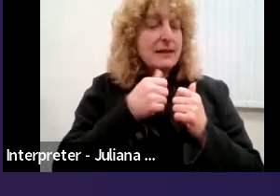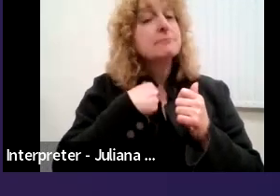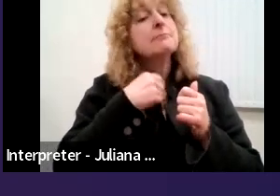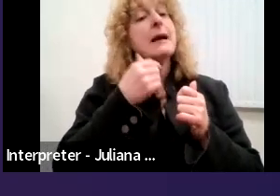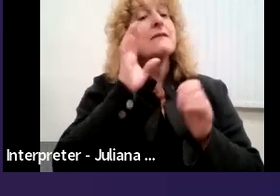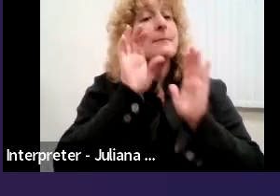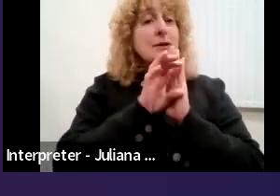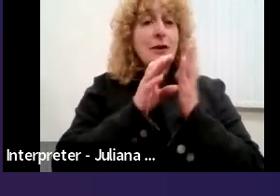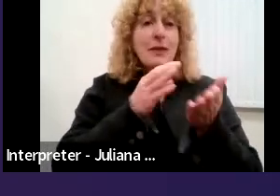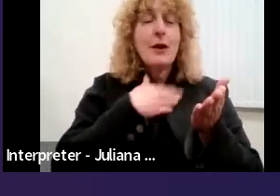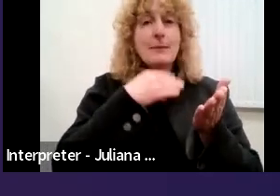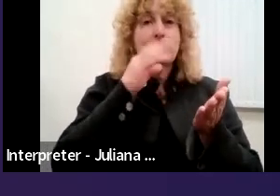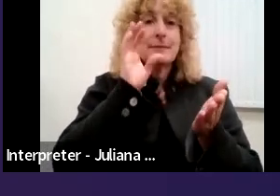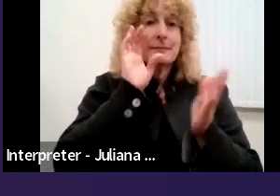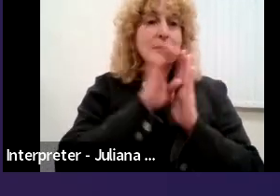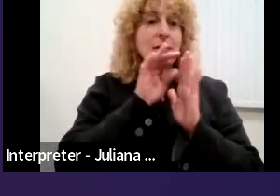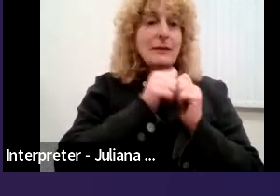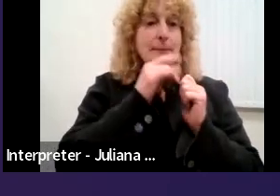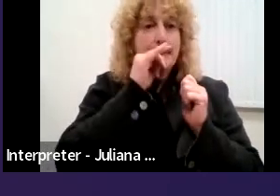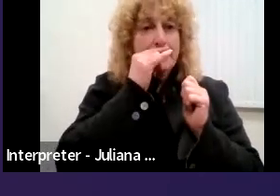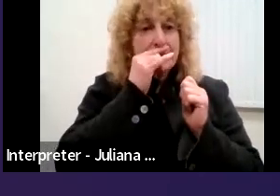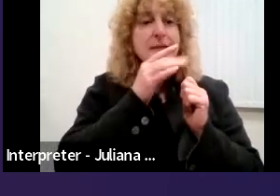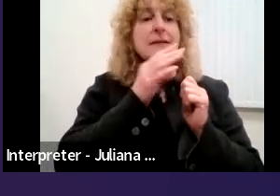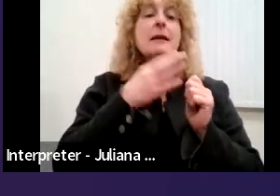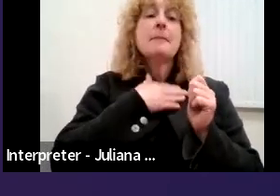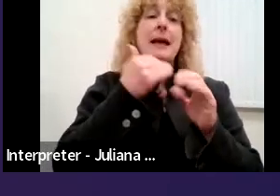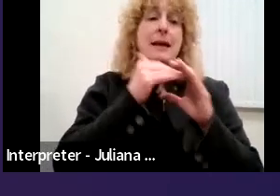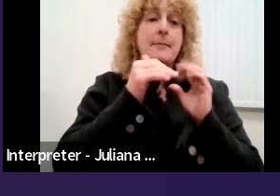my email address is Amy, spelled